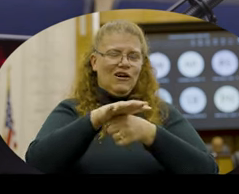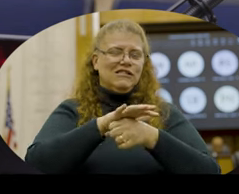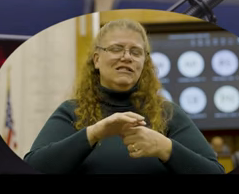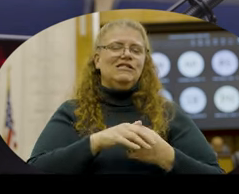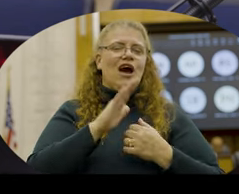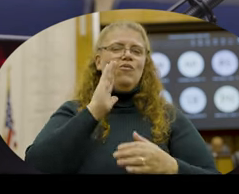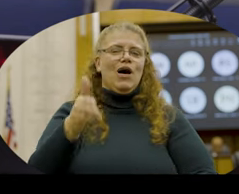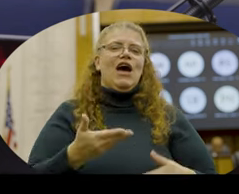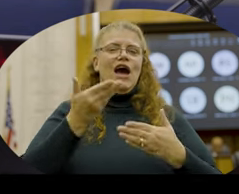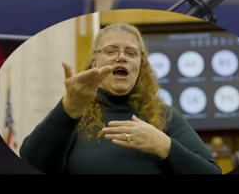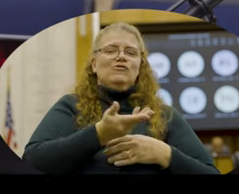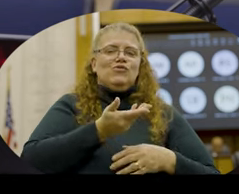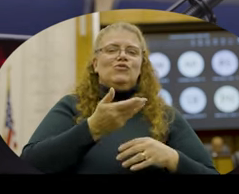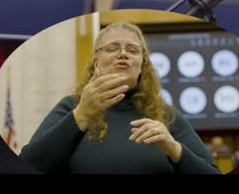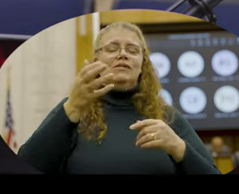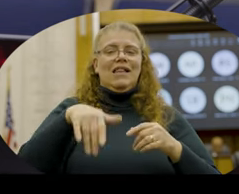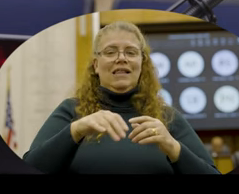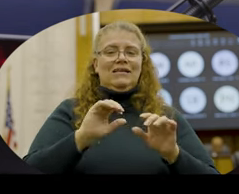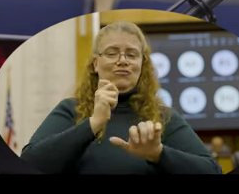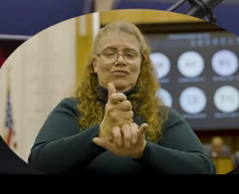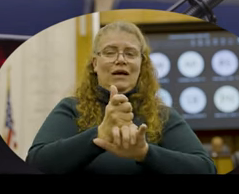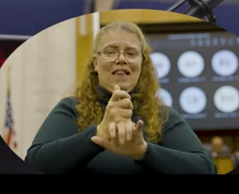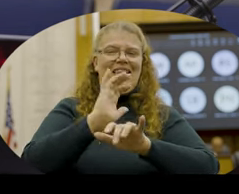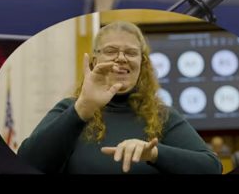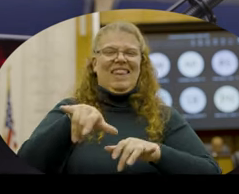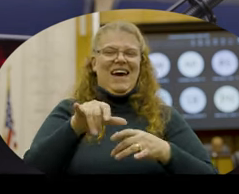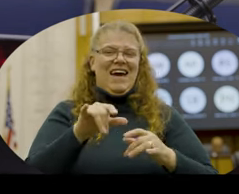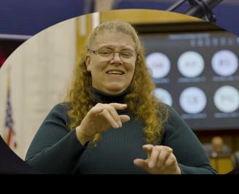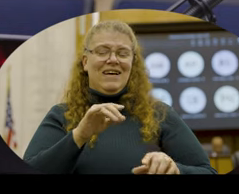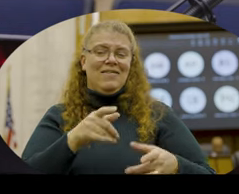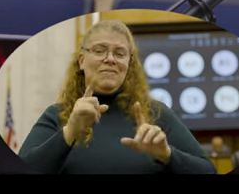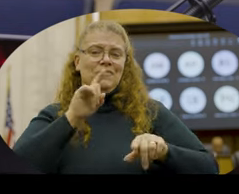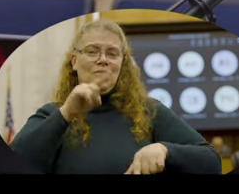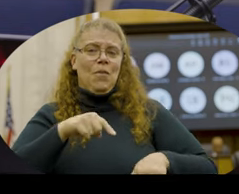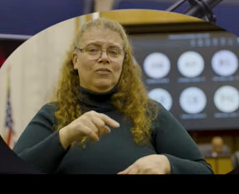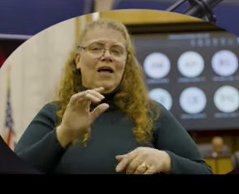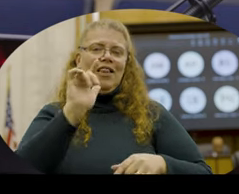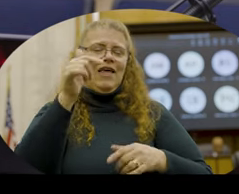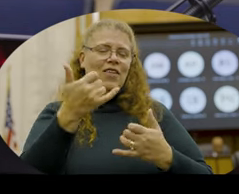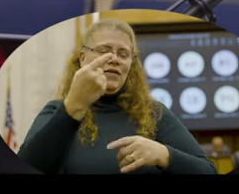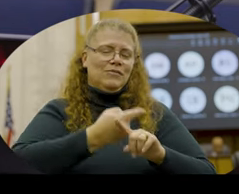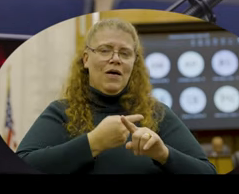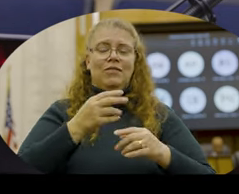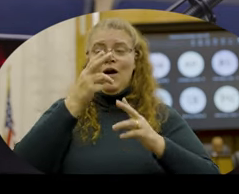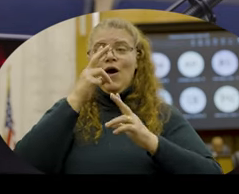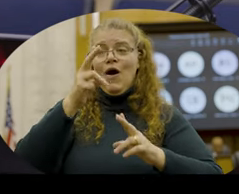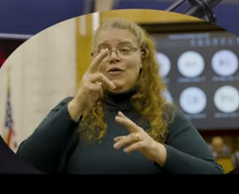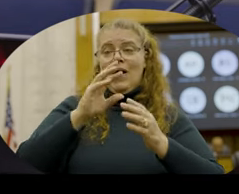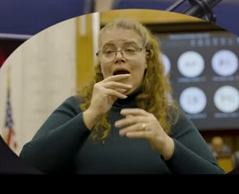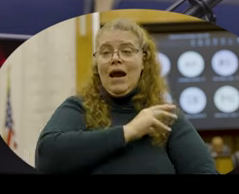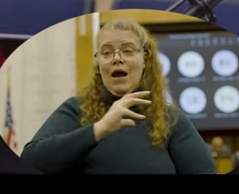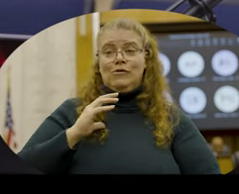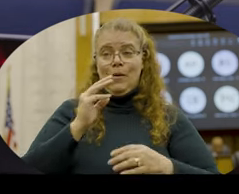this funding, we will focus on a comprehensive archaeological study in Shaco and extensive community engagement on the design of the